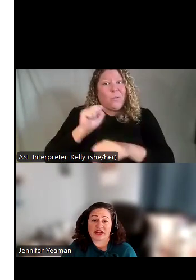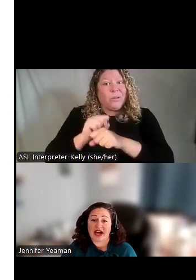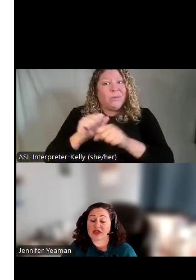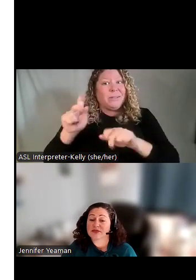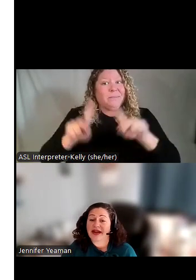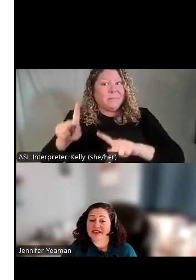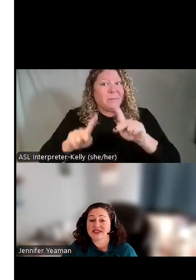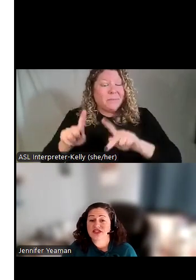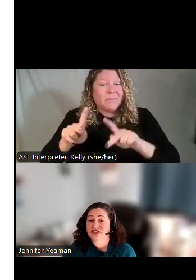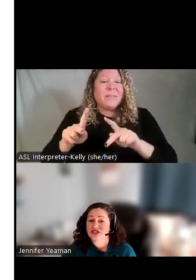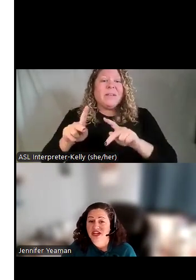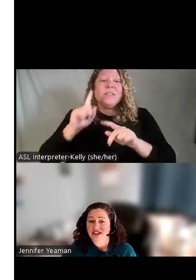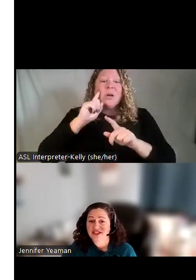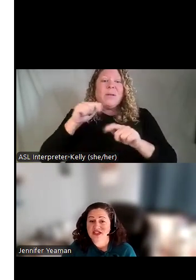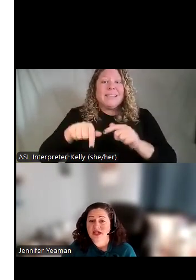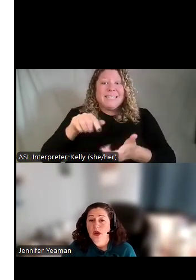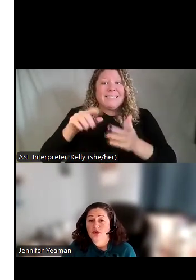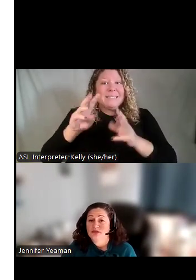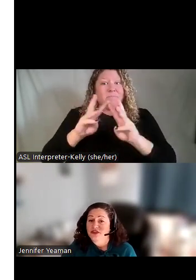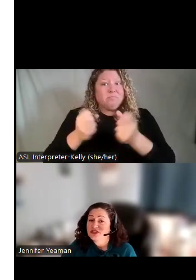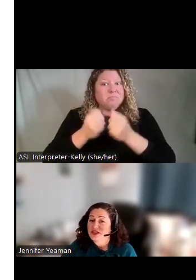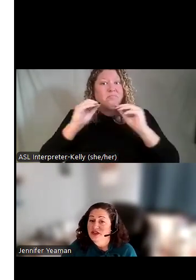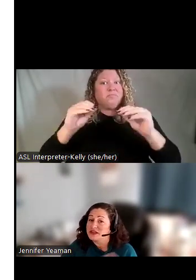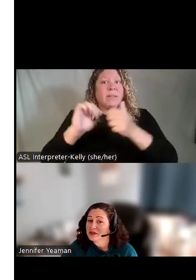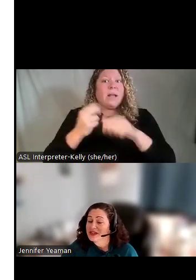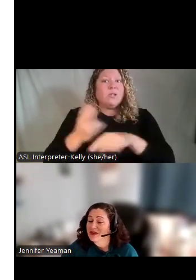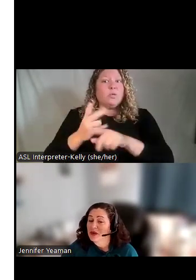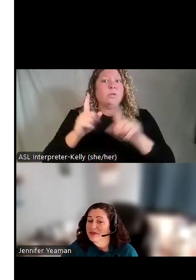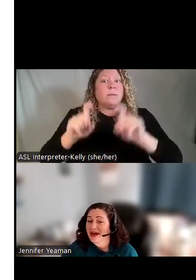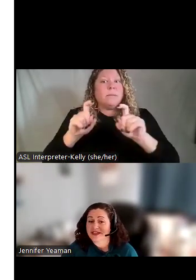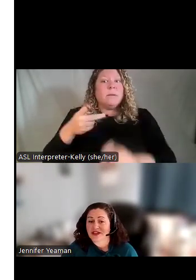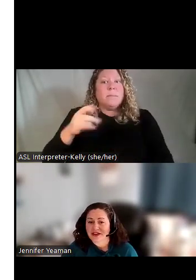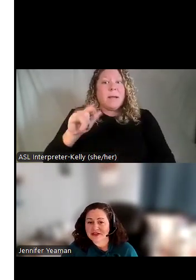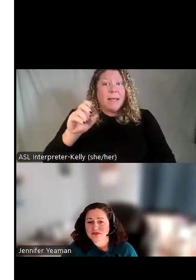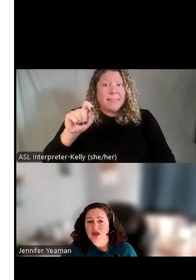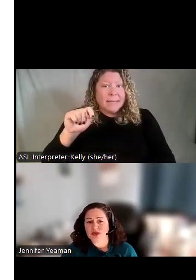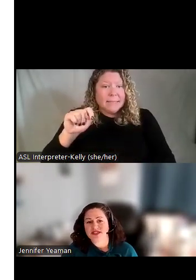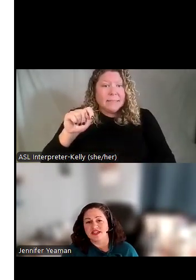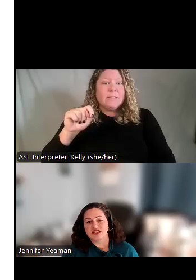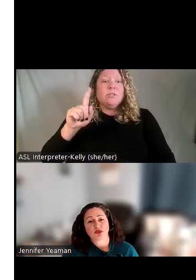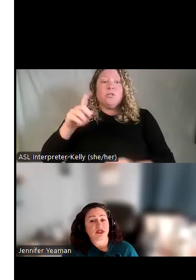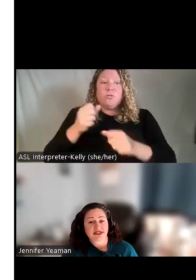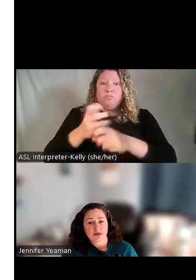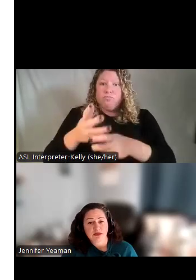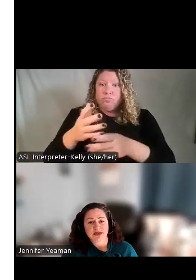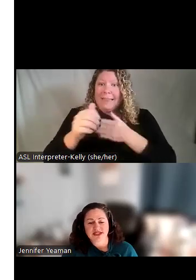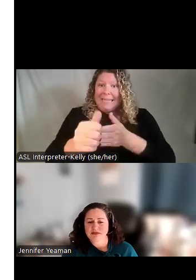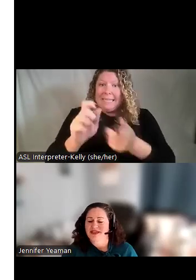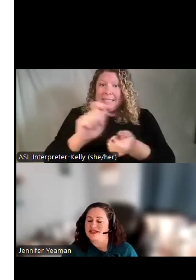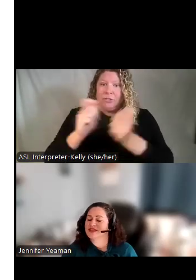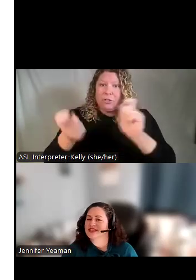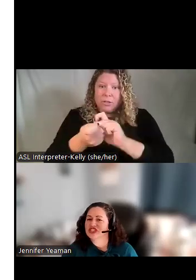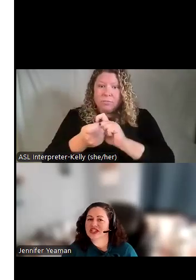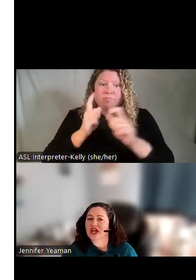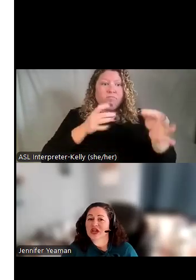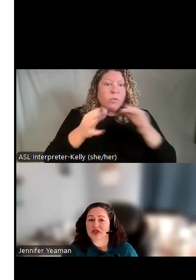will be learning how to use pilots to nurture change. We'll first be learning a little bit about what pilots are. We'll discuss real-world examples, and